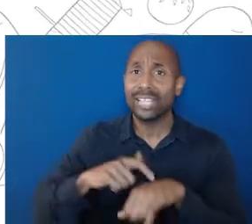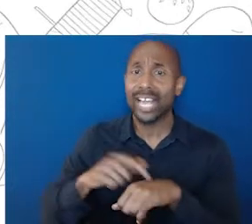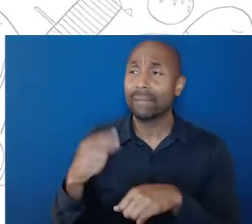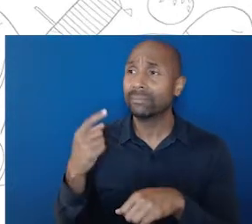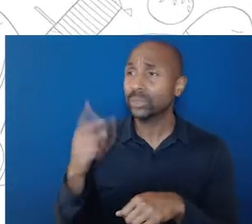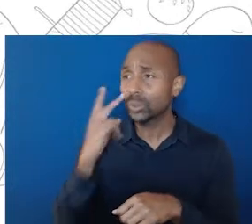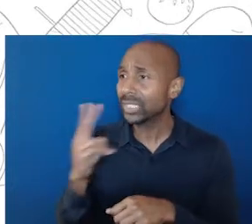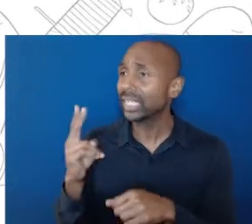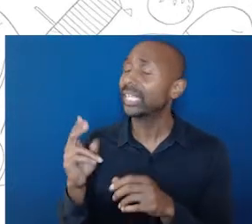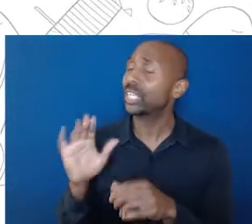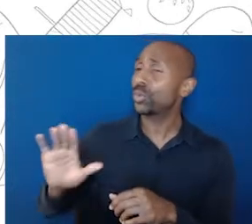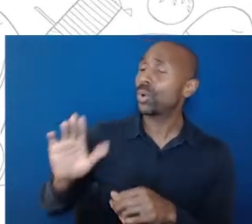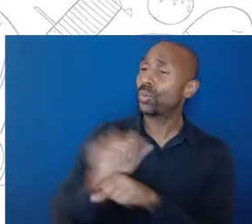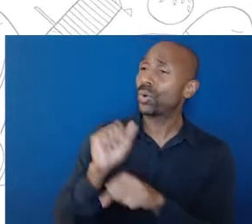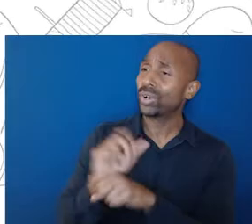your work, Karen.